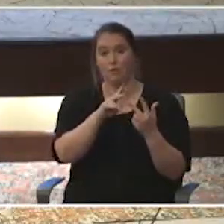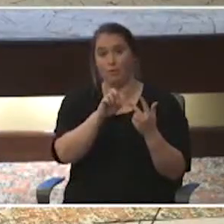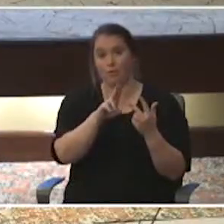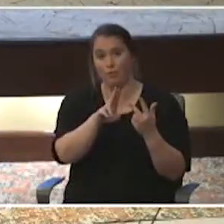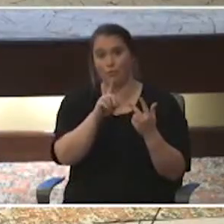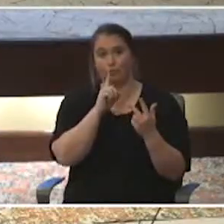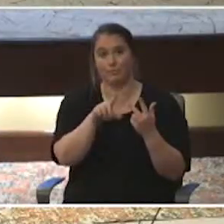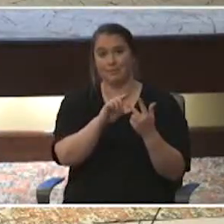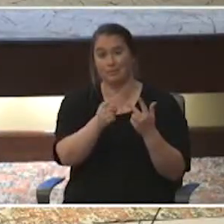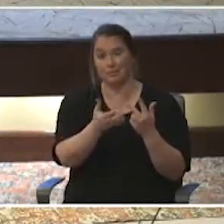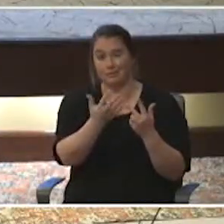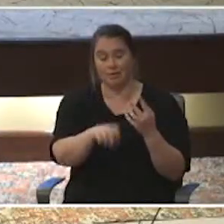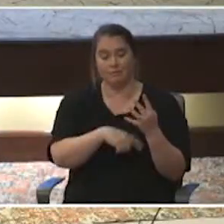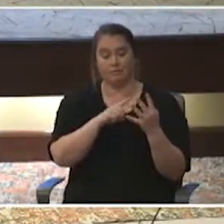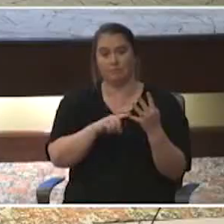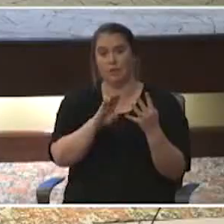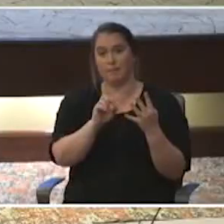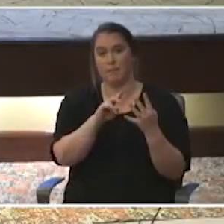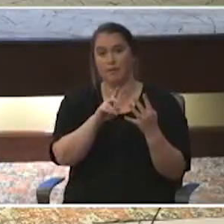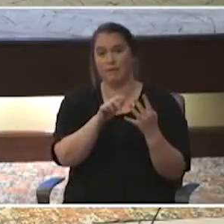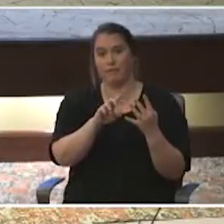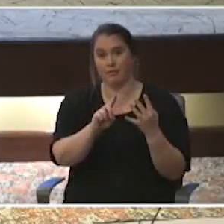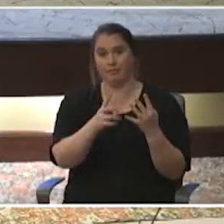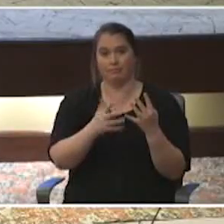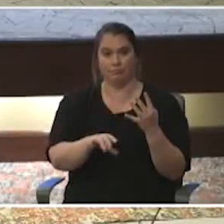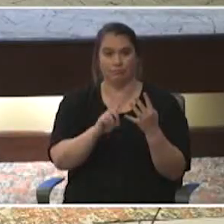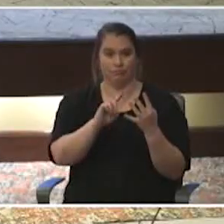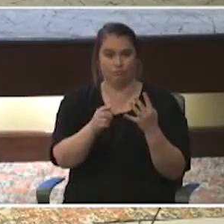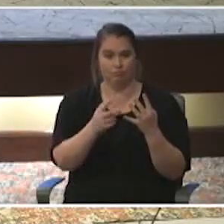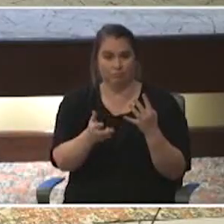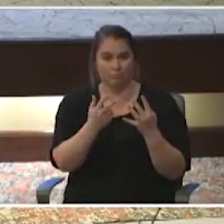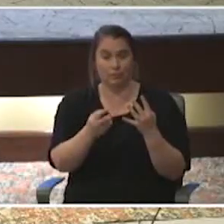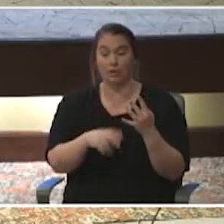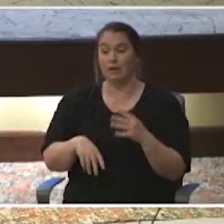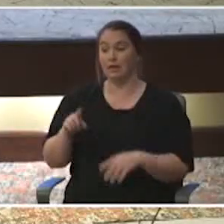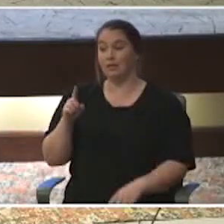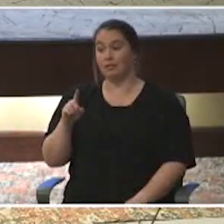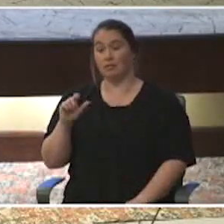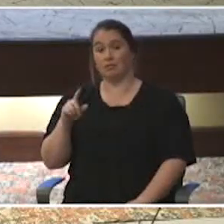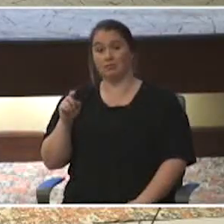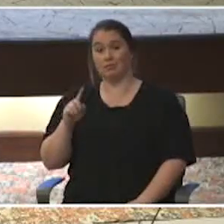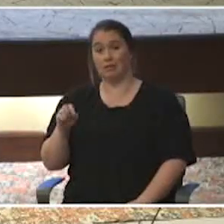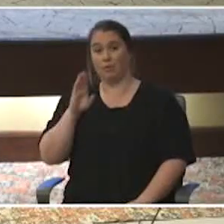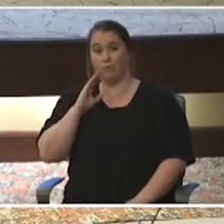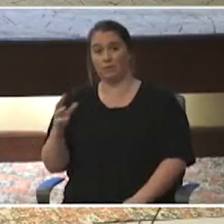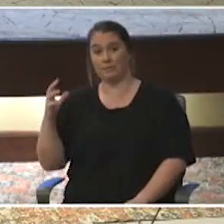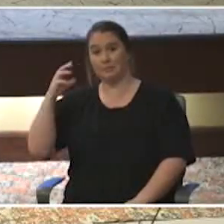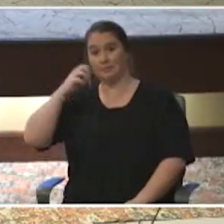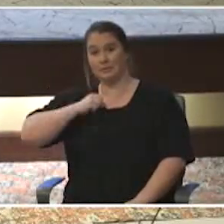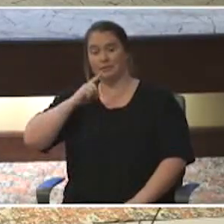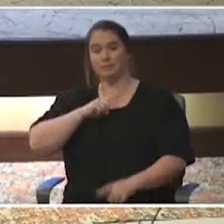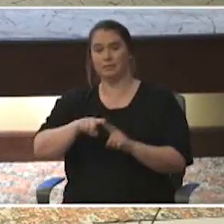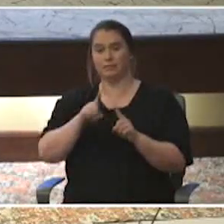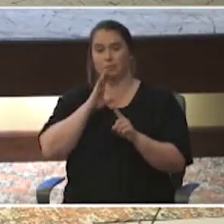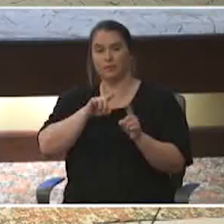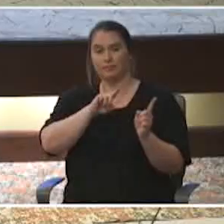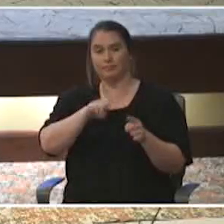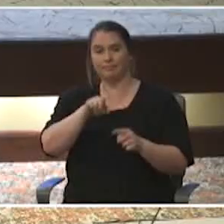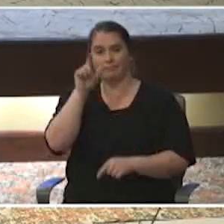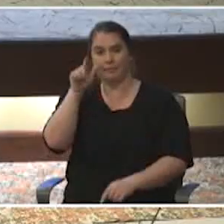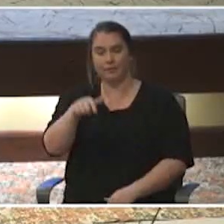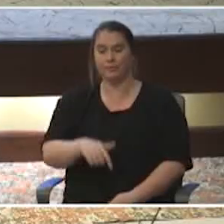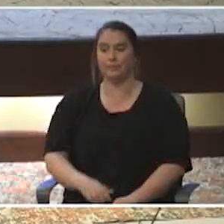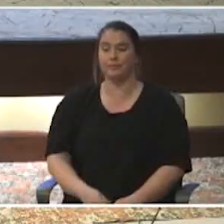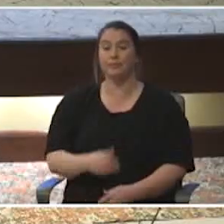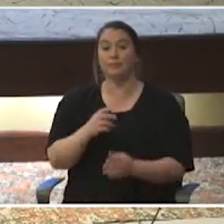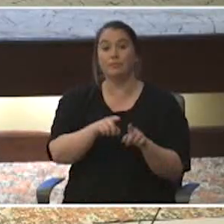Pro Tem Andrea Bearfield here next to me. Isabel Lozano will miss the work session. I think she's going to be here for executive and business. Also